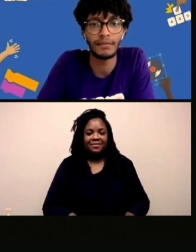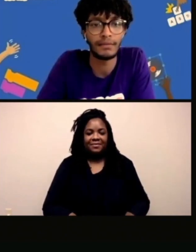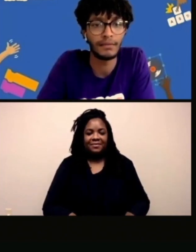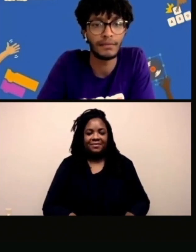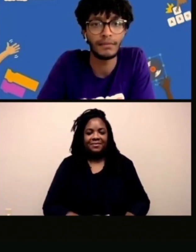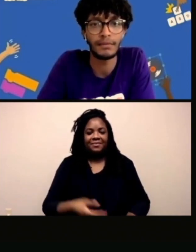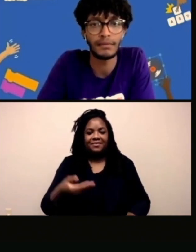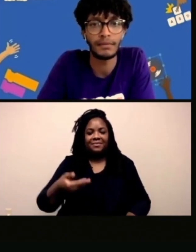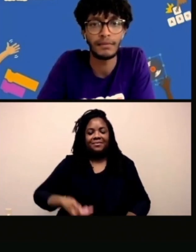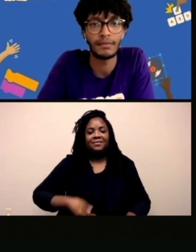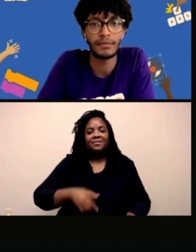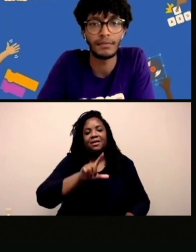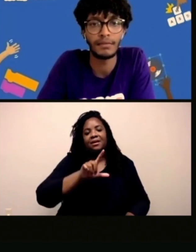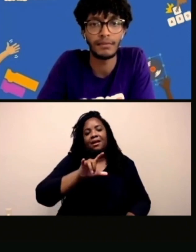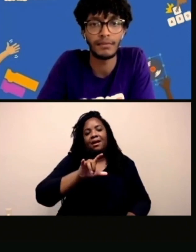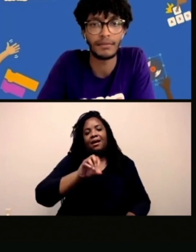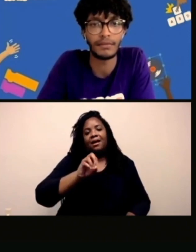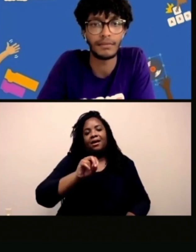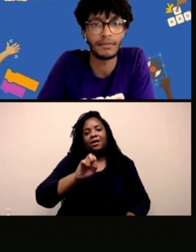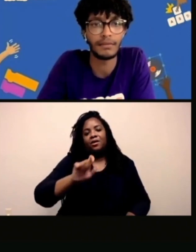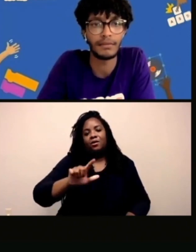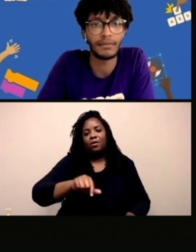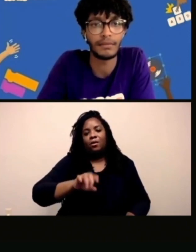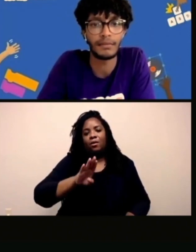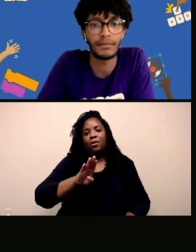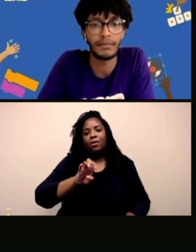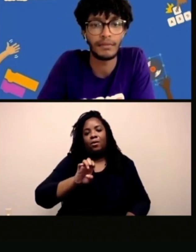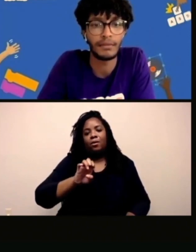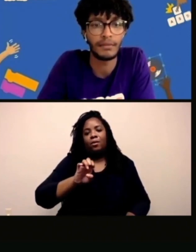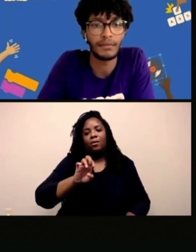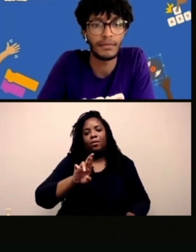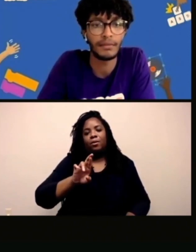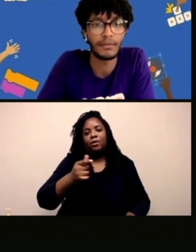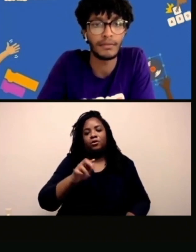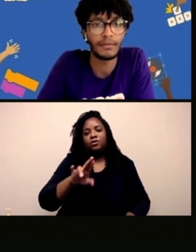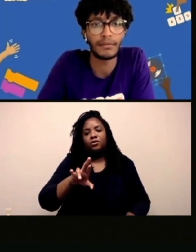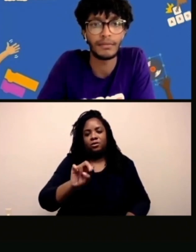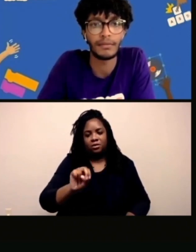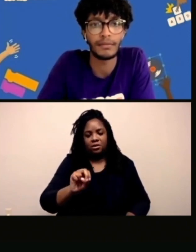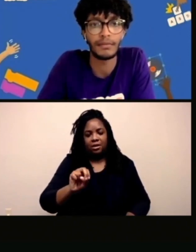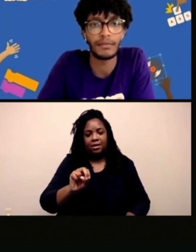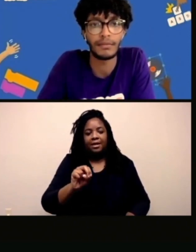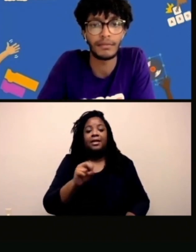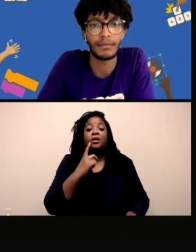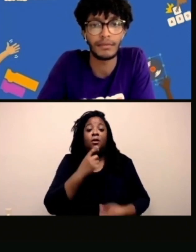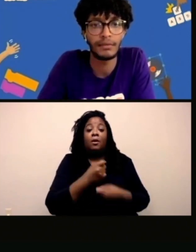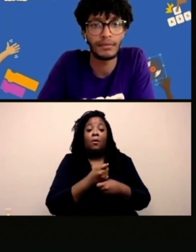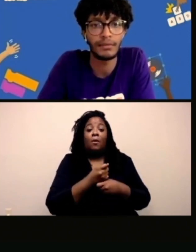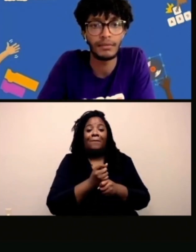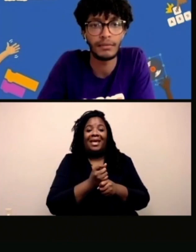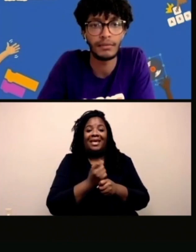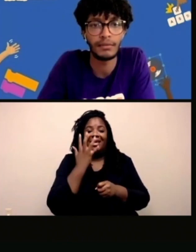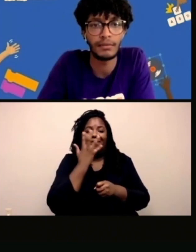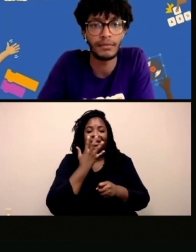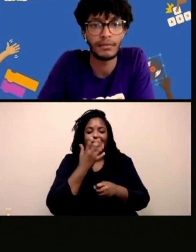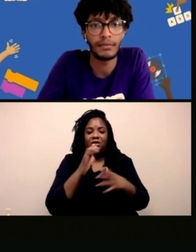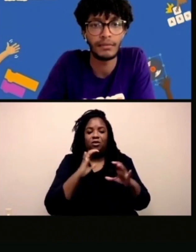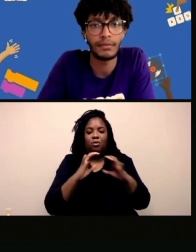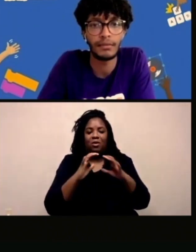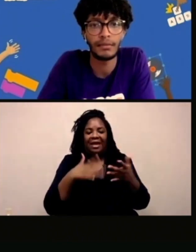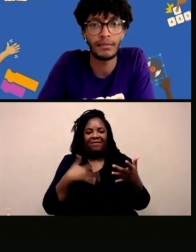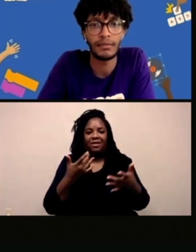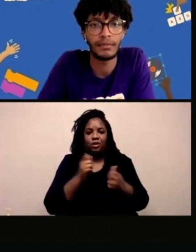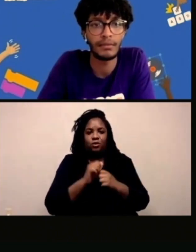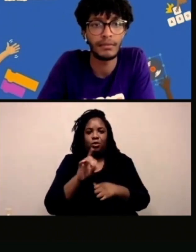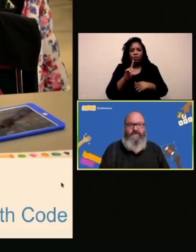My name is Lionel Bergeron. Welcome to the Making Faces Communicating Feelings with Code workshop. I hope everybody